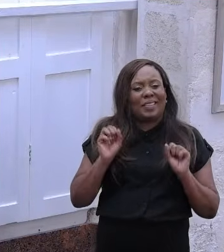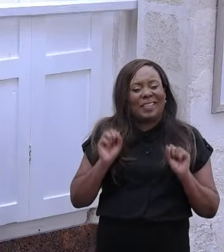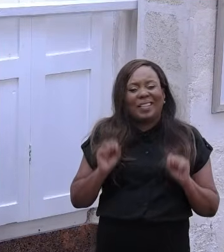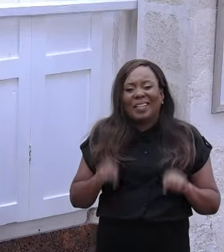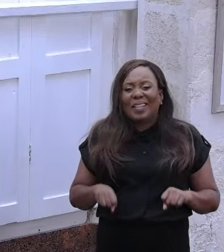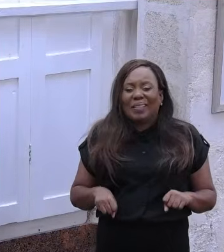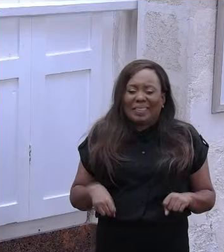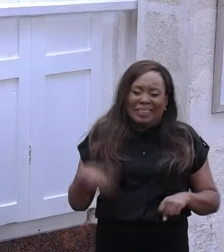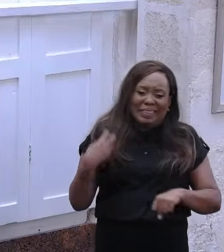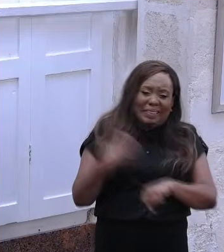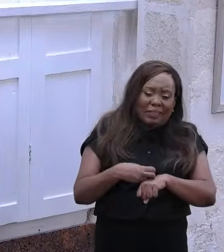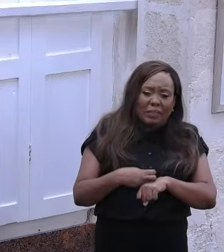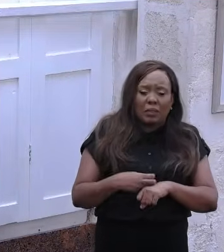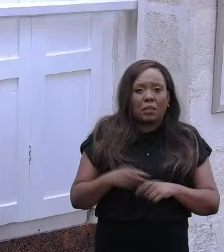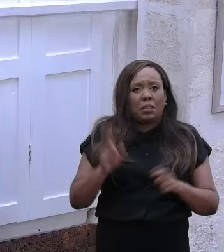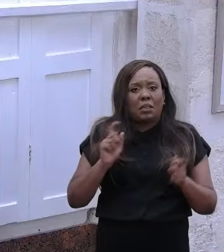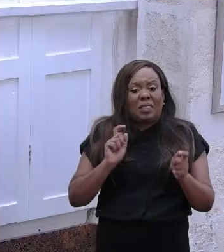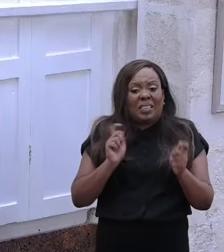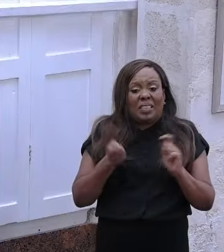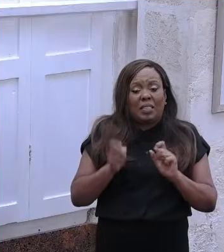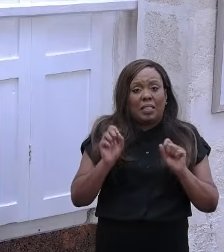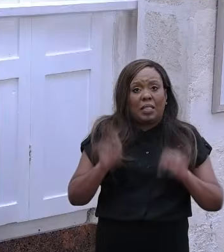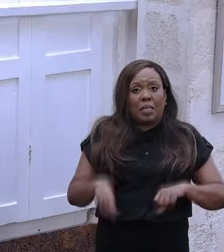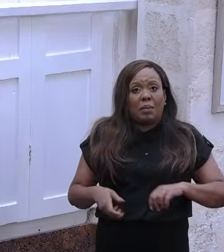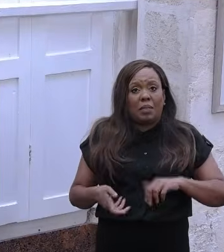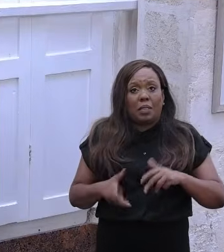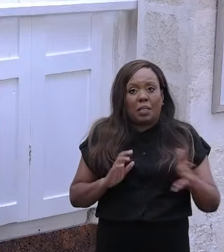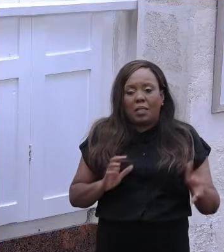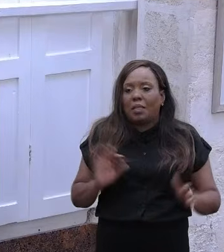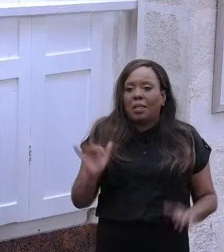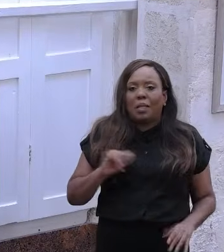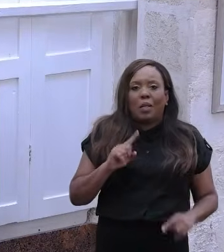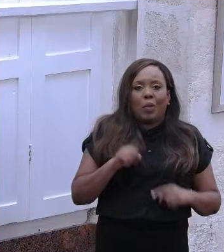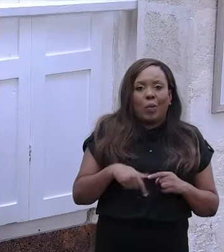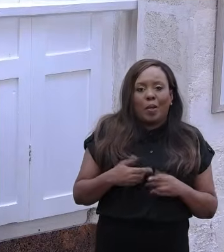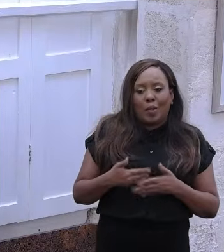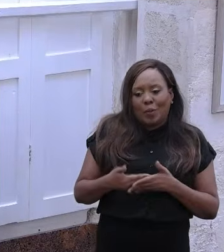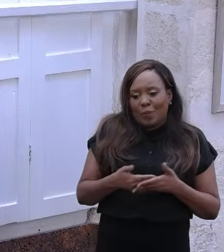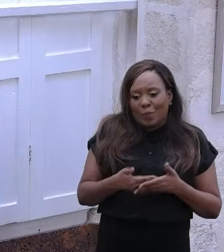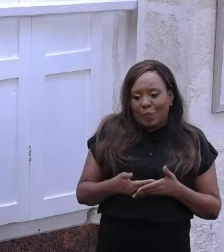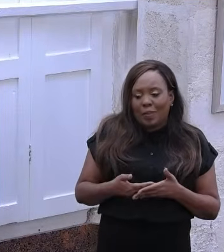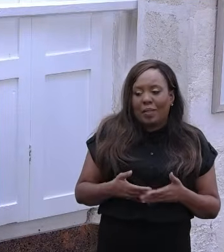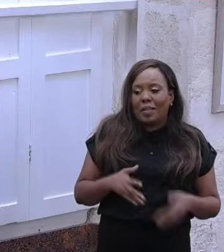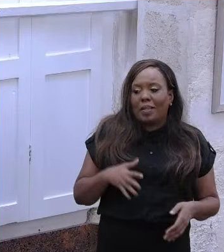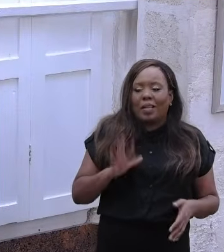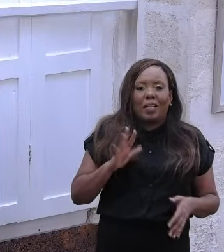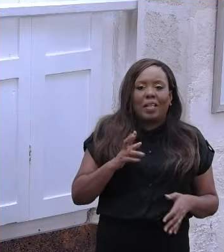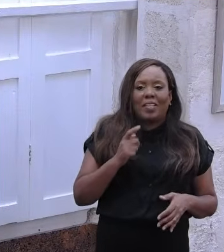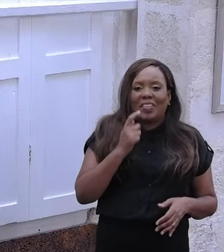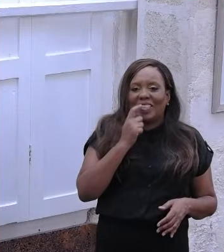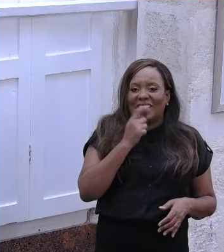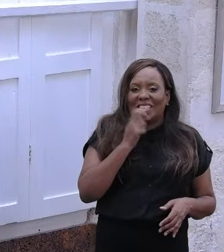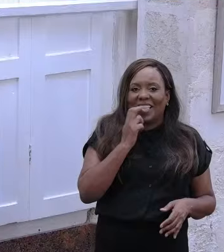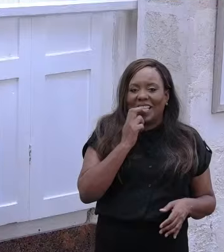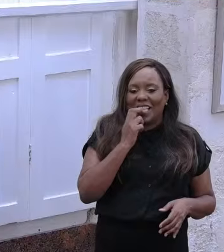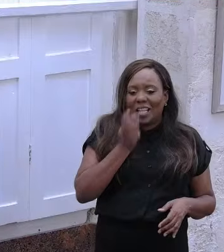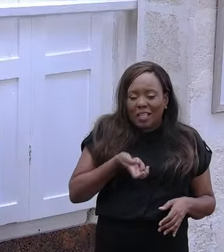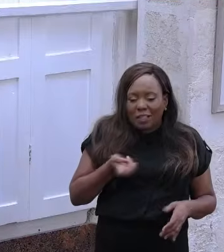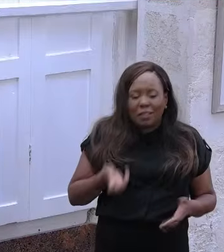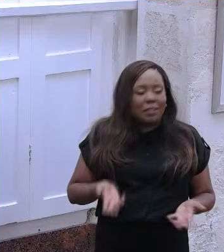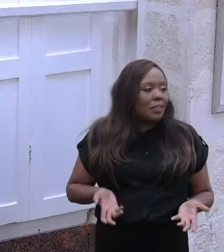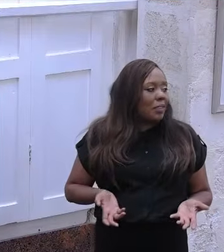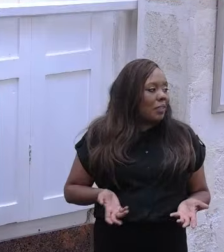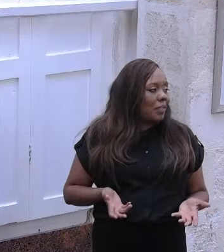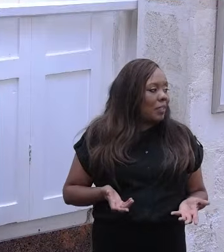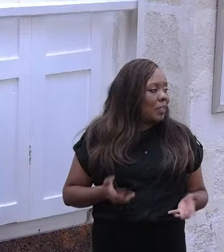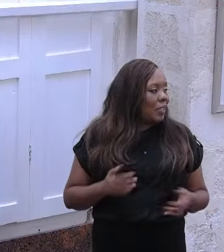disruptive. It's just like when you're losing your milk teeth, it is painful. When your new teeth come, it